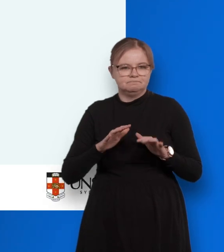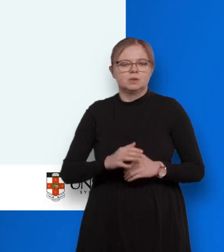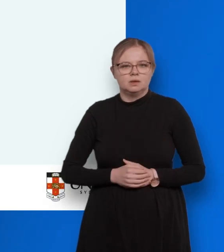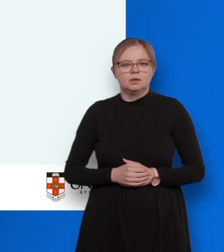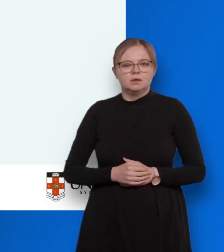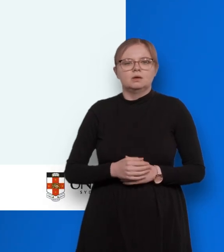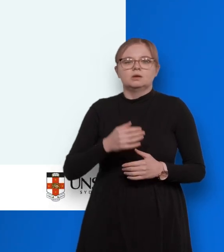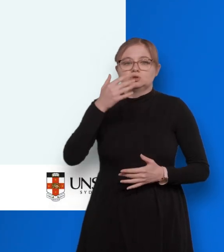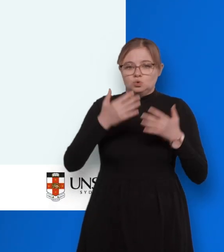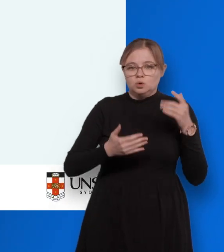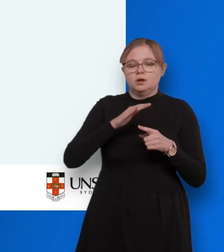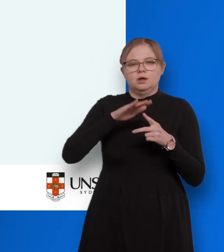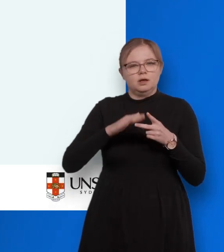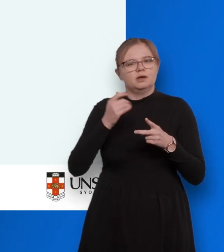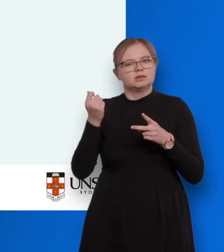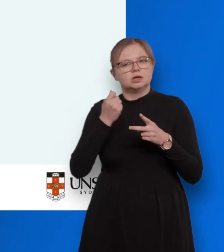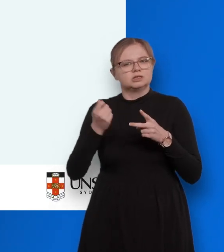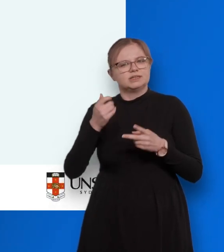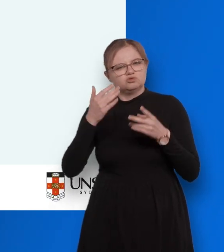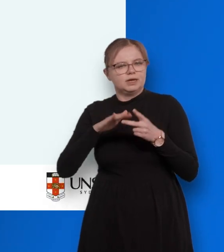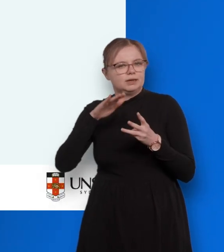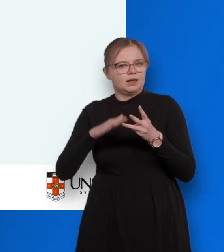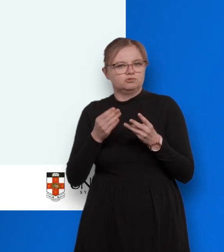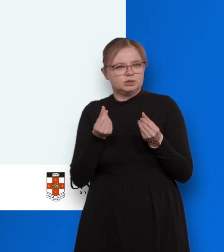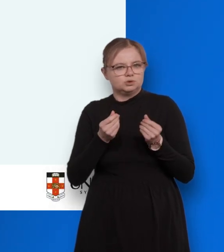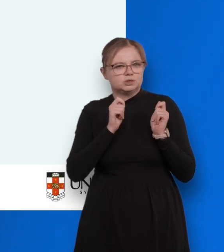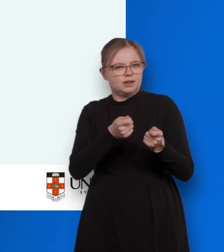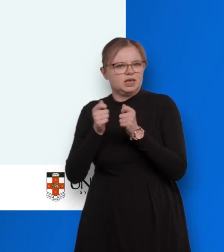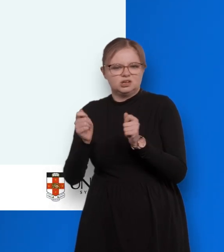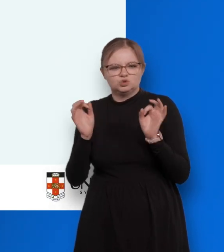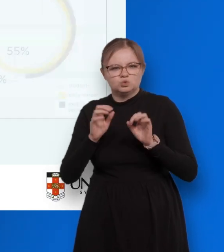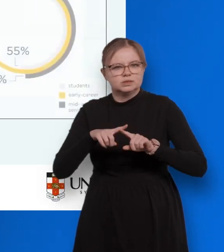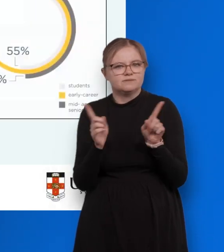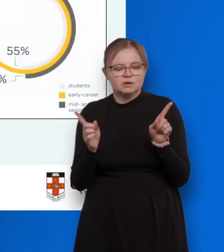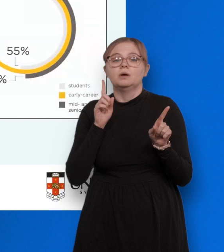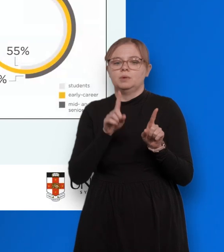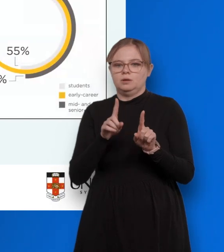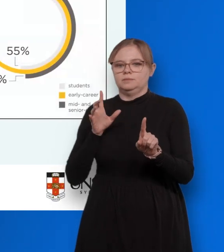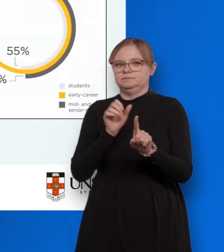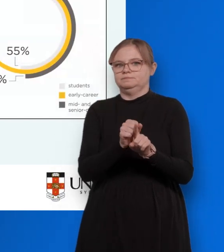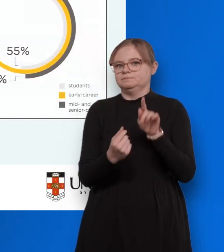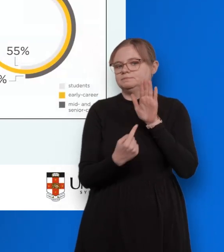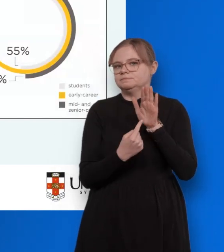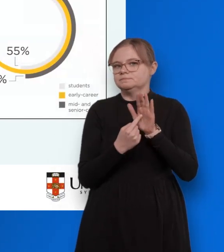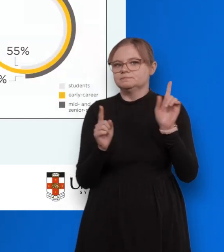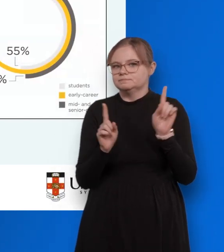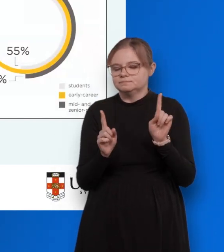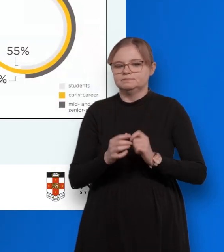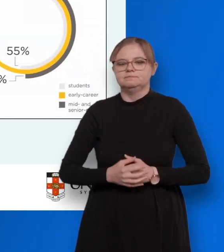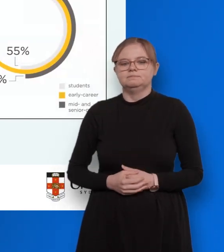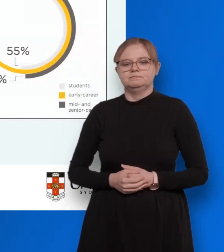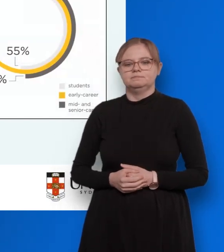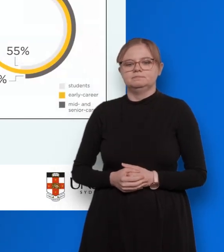success rates, or resource allocation. One more click, please. But what we did find, importantly, is that